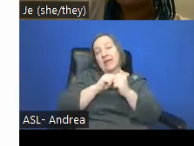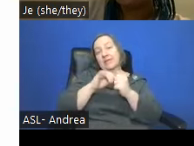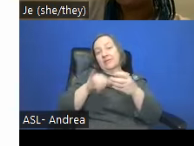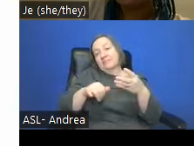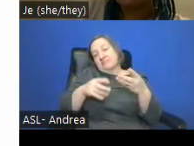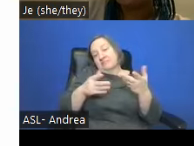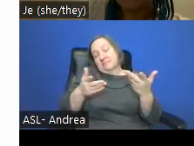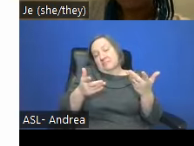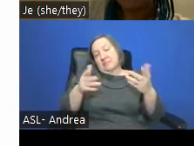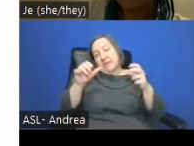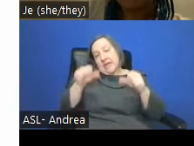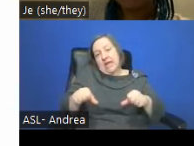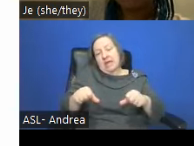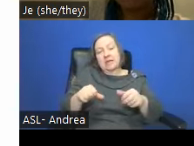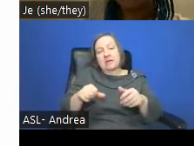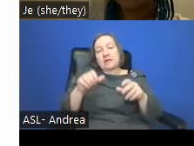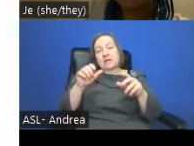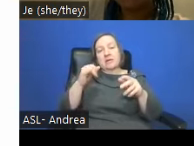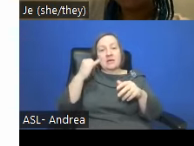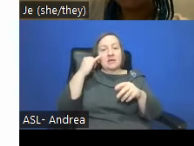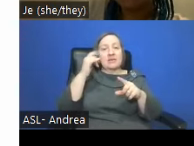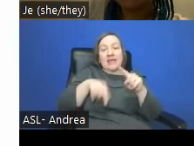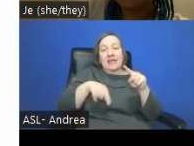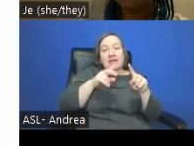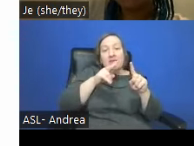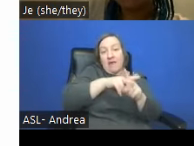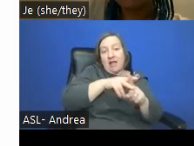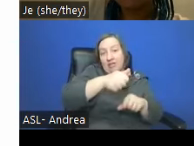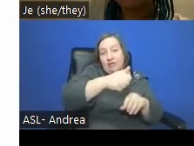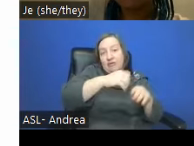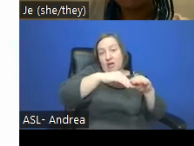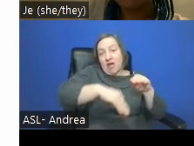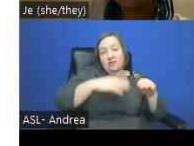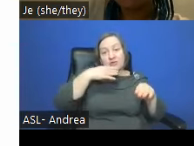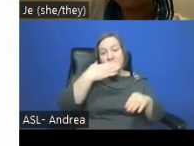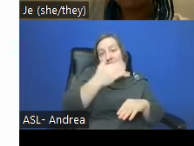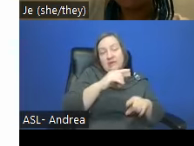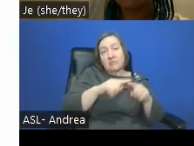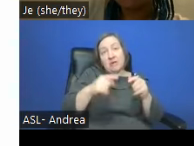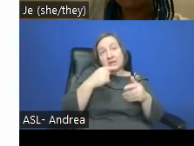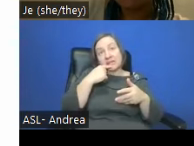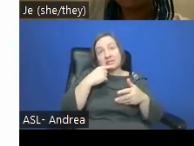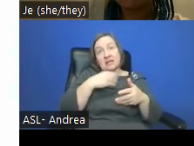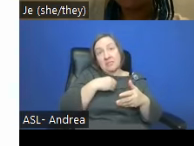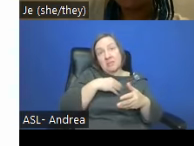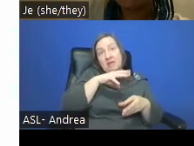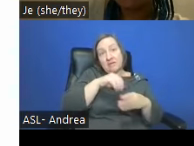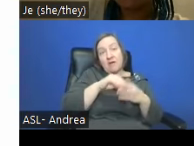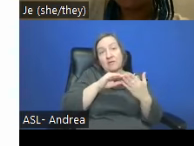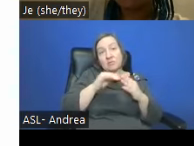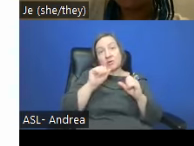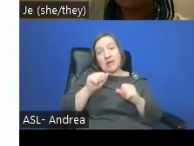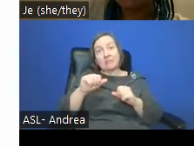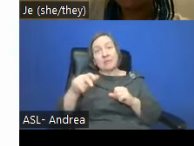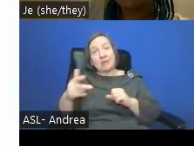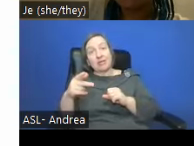that they cannot file on their own before age 15, but it says that complaints involved community members can be filed by